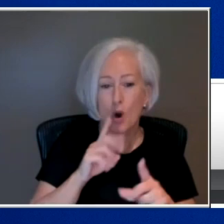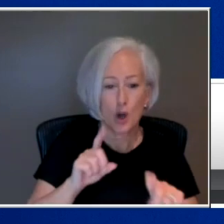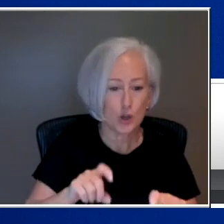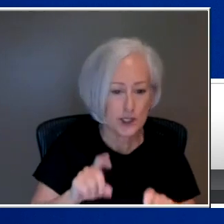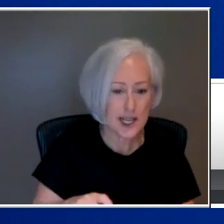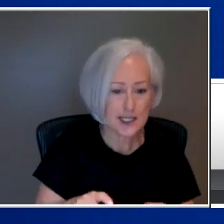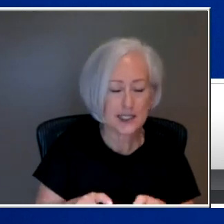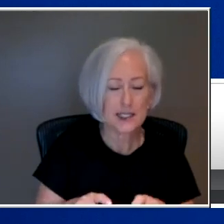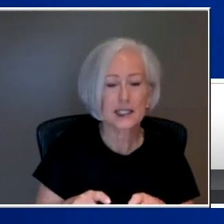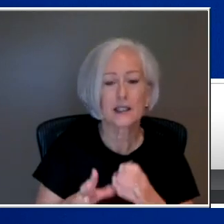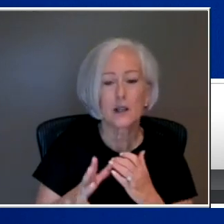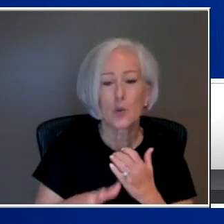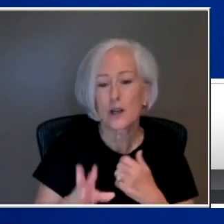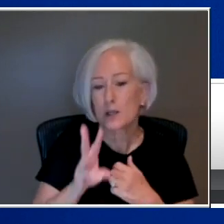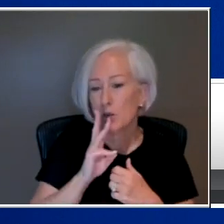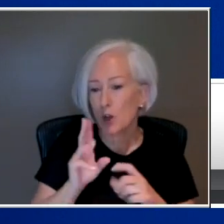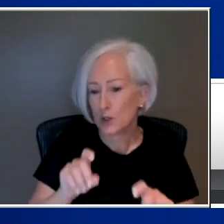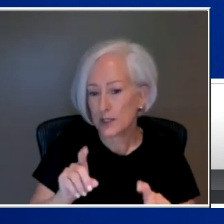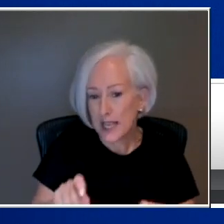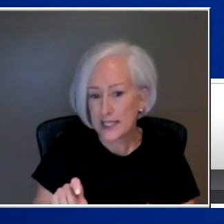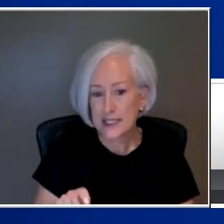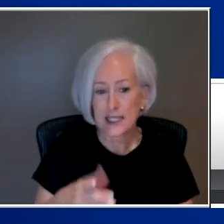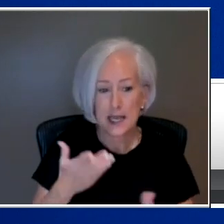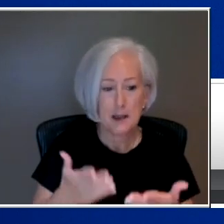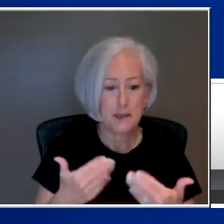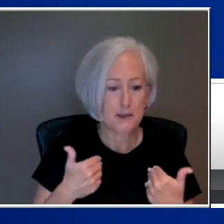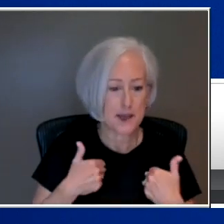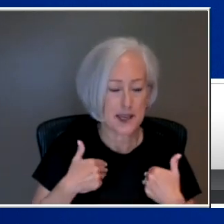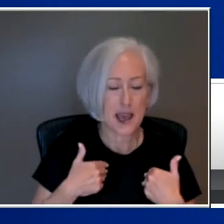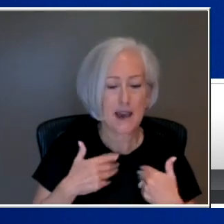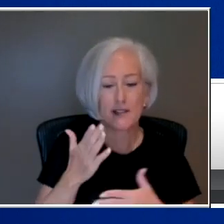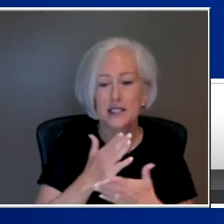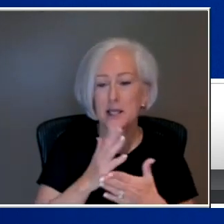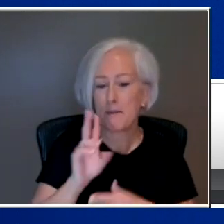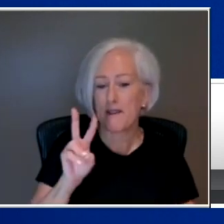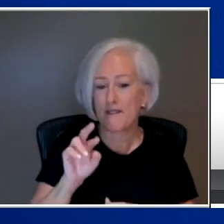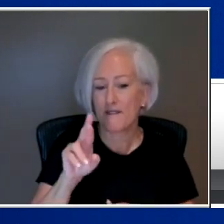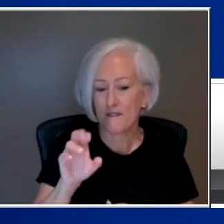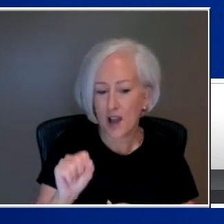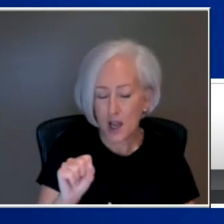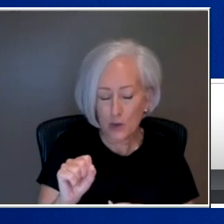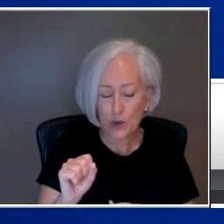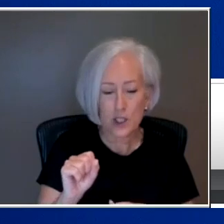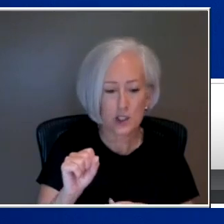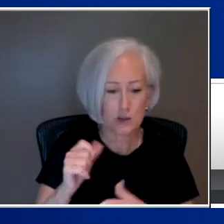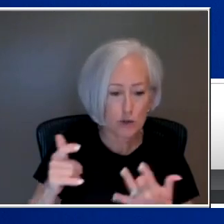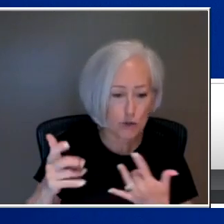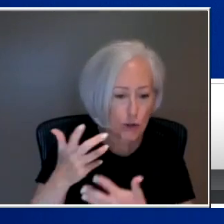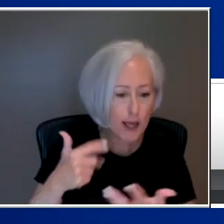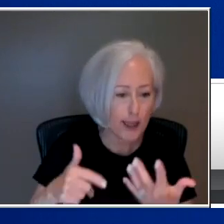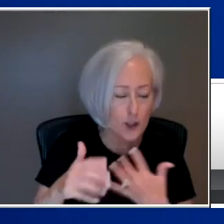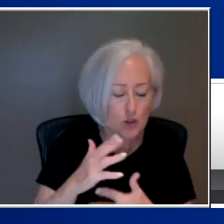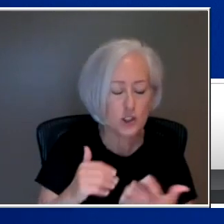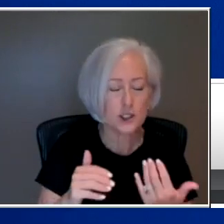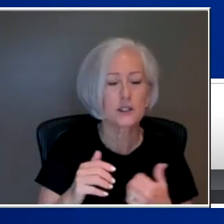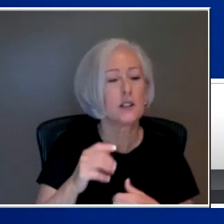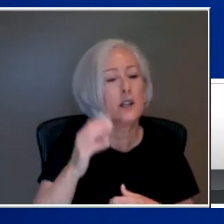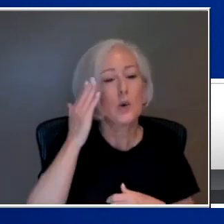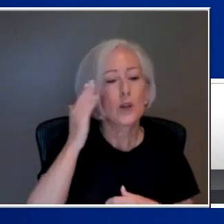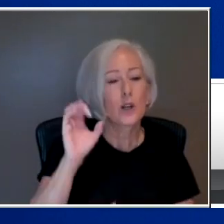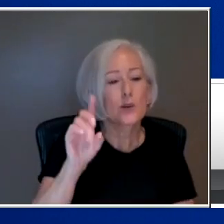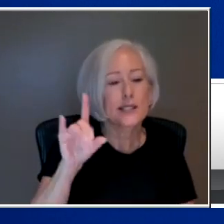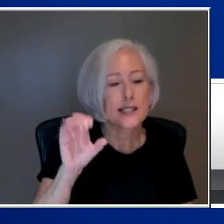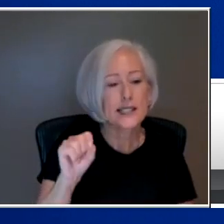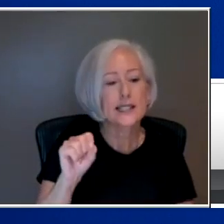a harbinger of maybe increased viral circulation. We know that the CDC had put out